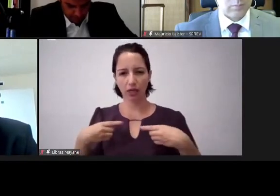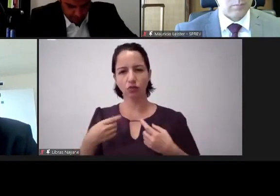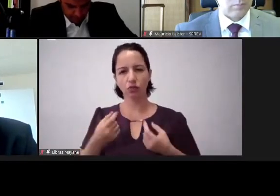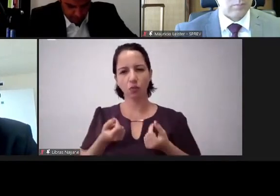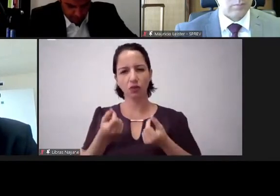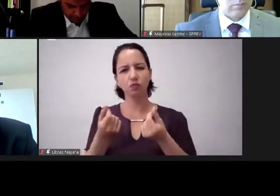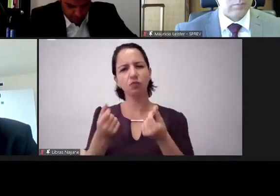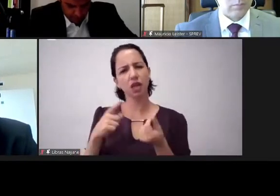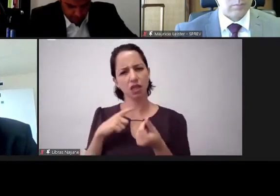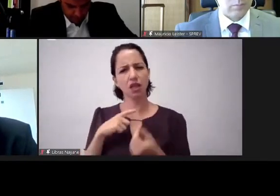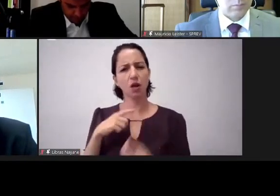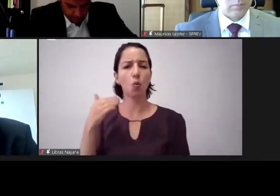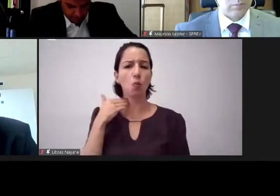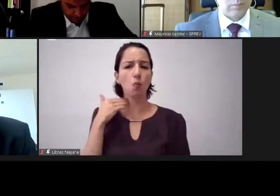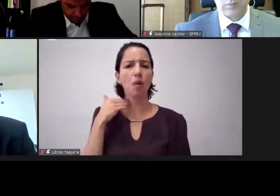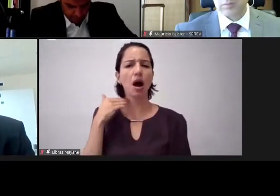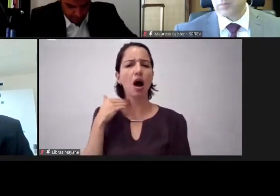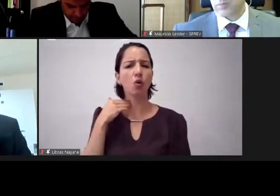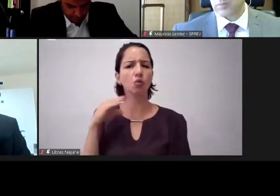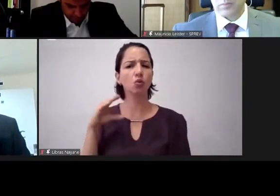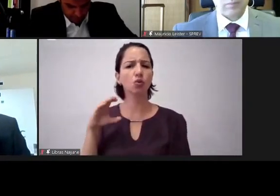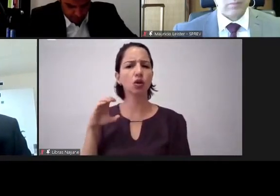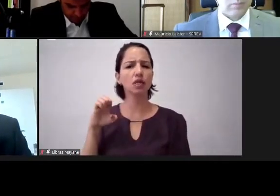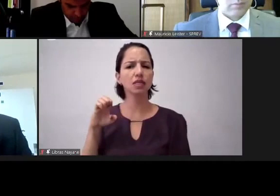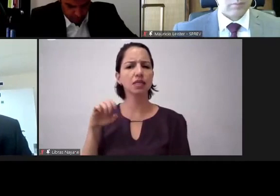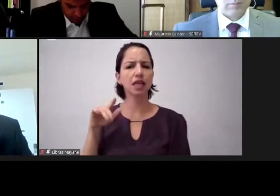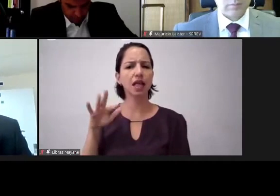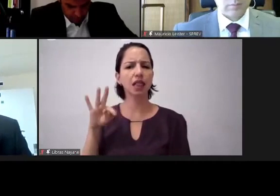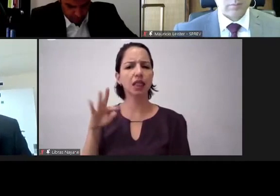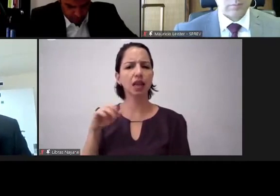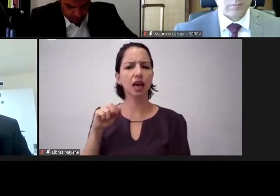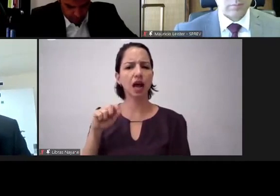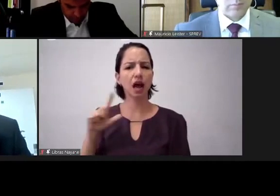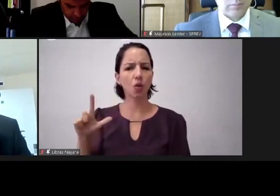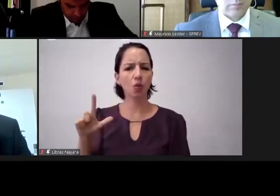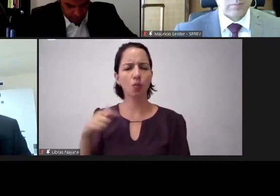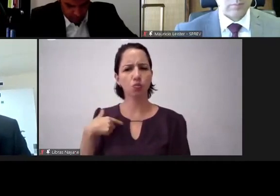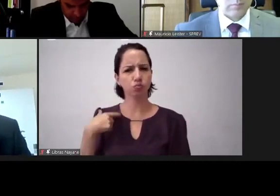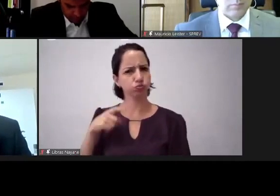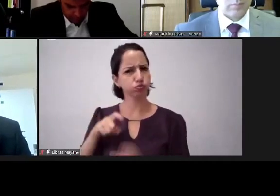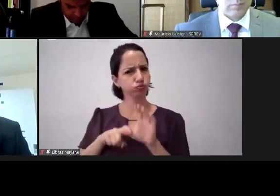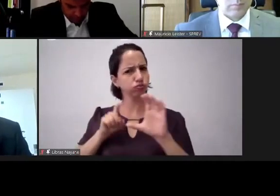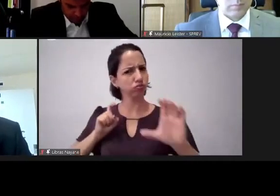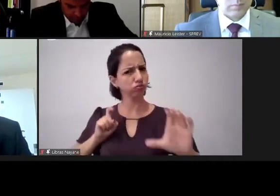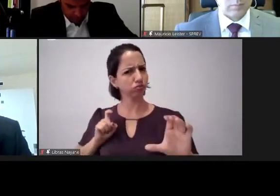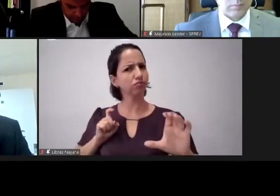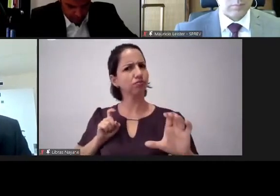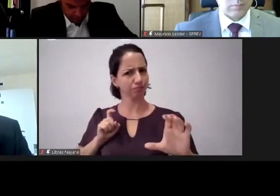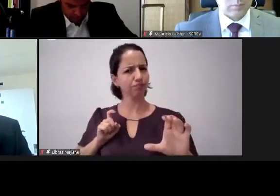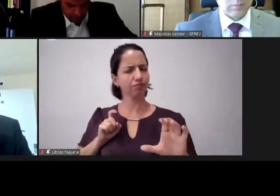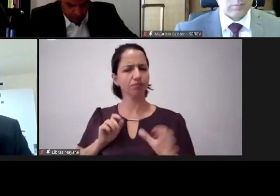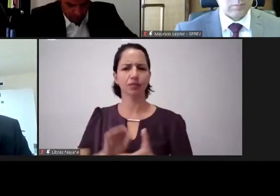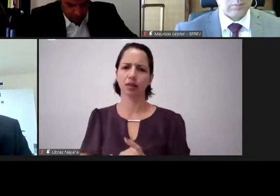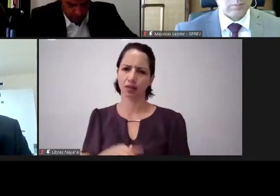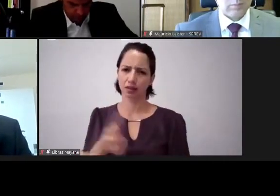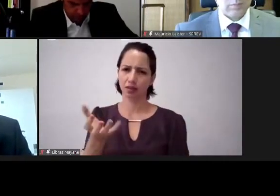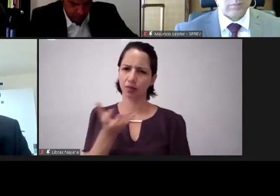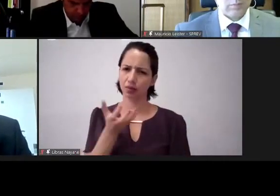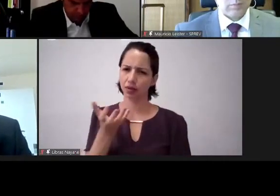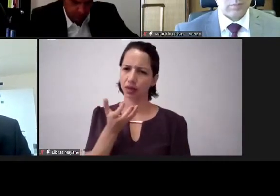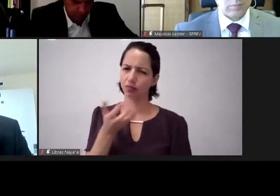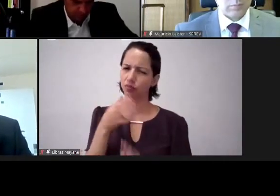monetary policies. The central bank is independent and can control the inflation